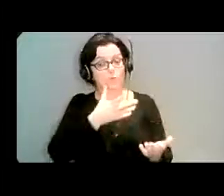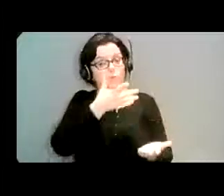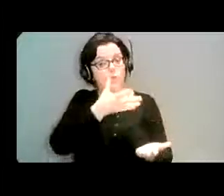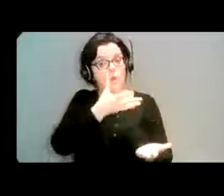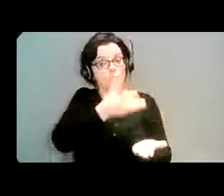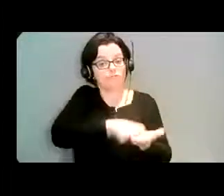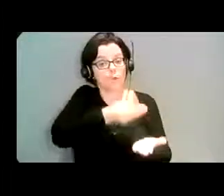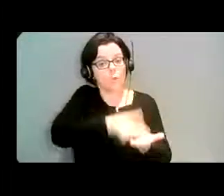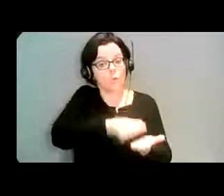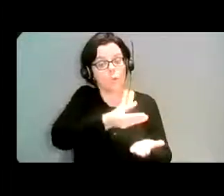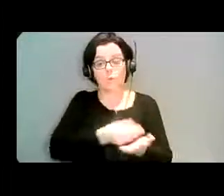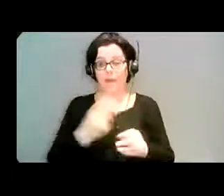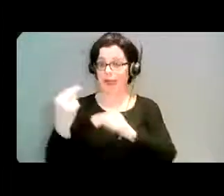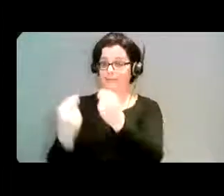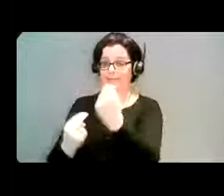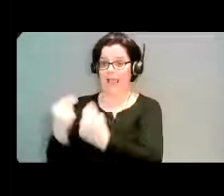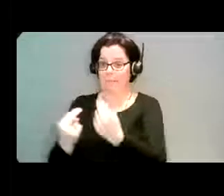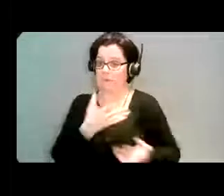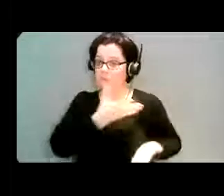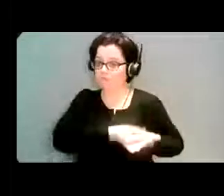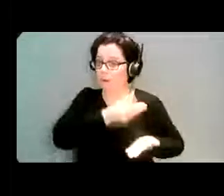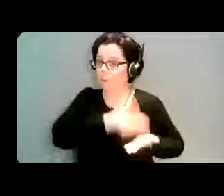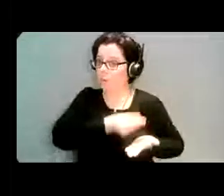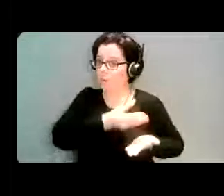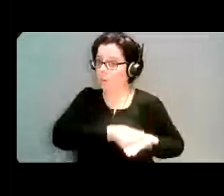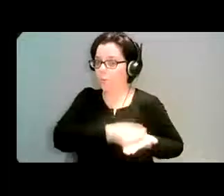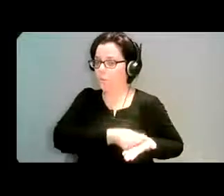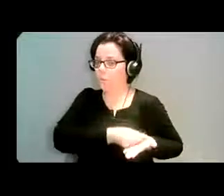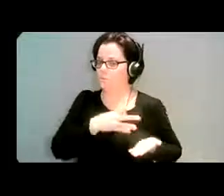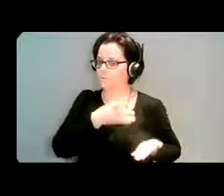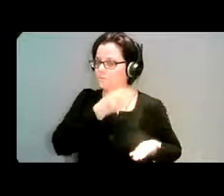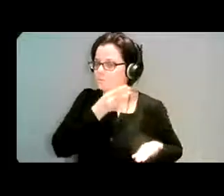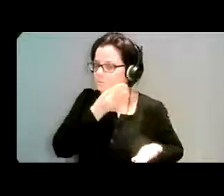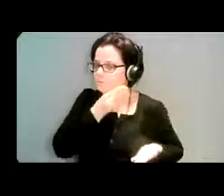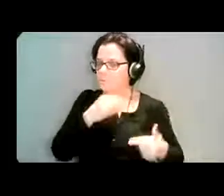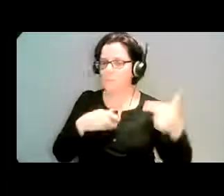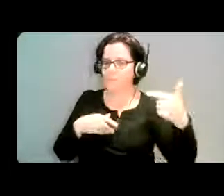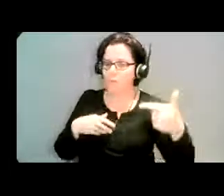So that is interesting, because there isn't